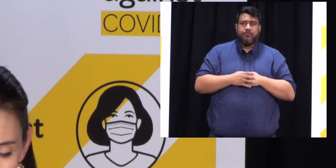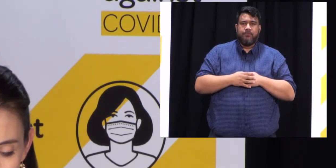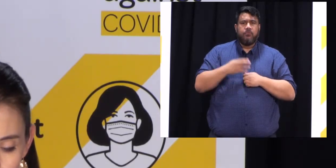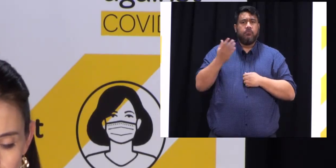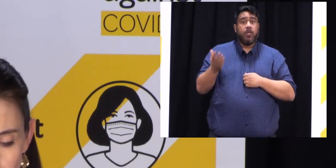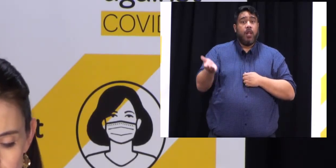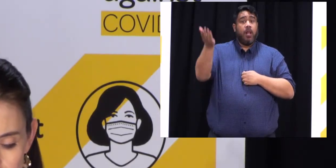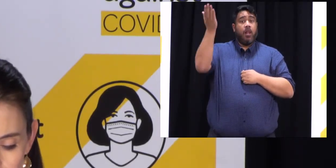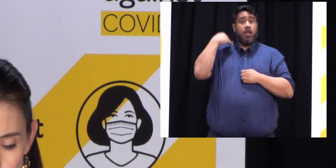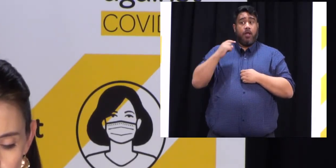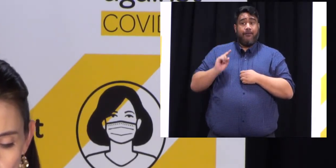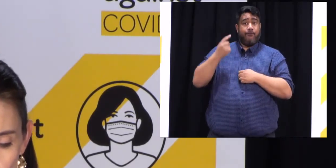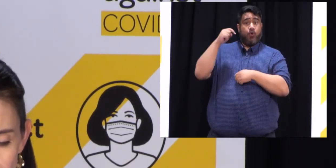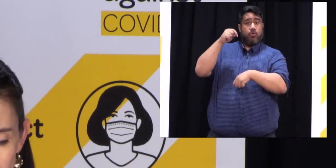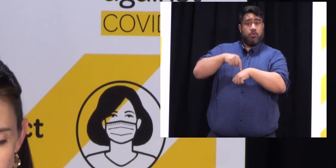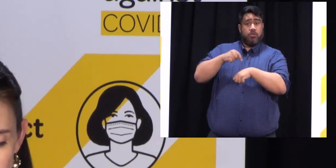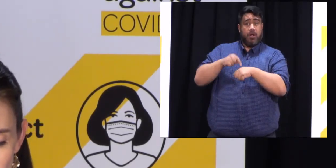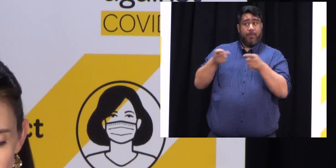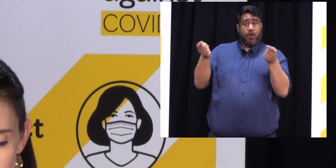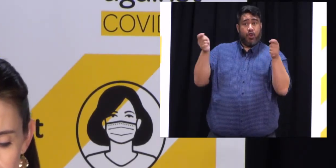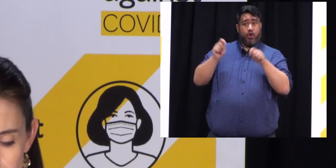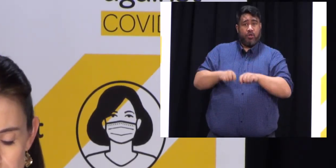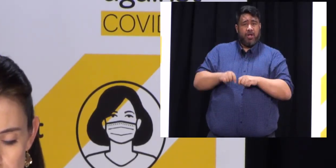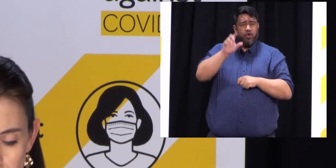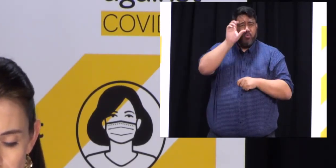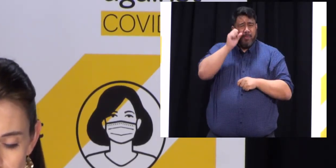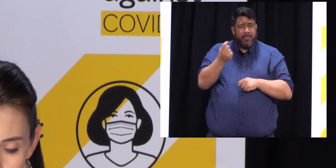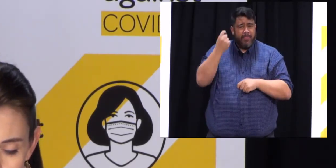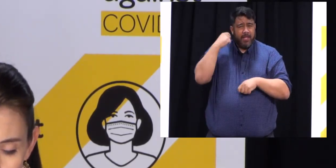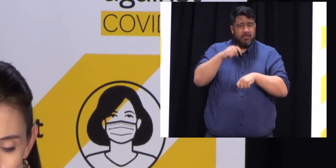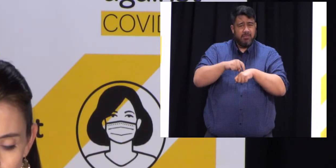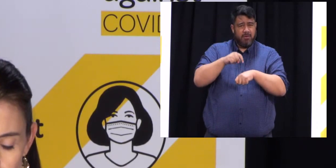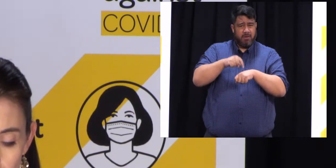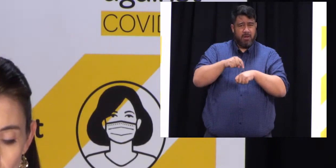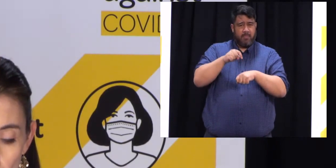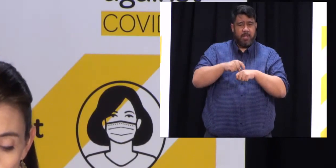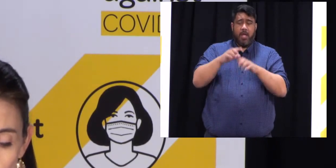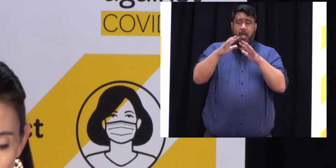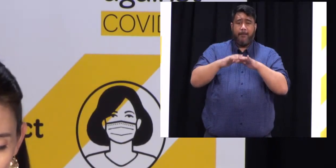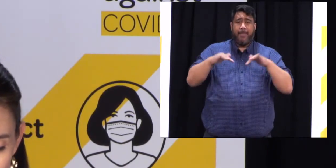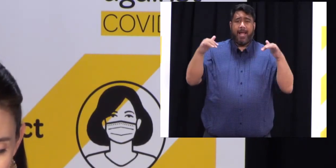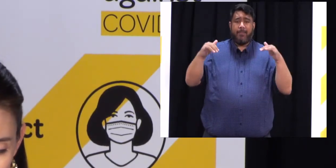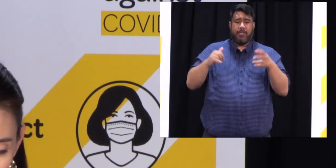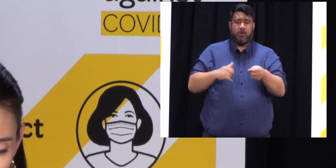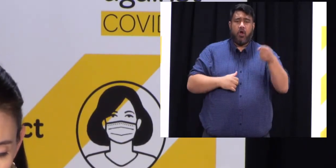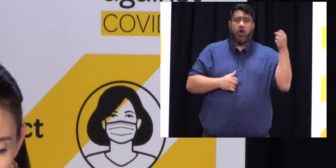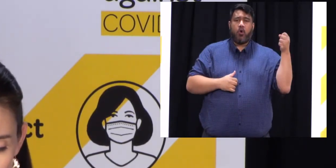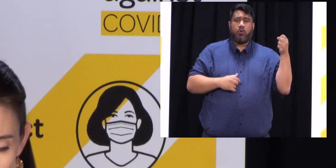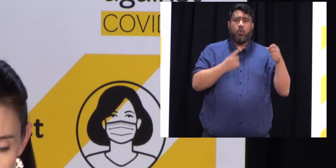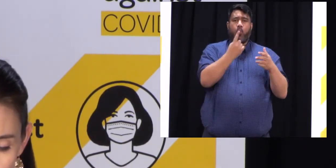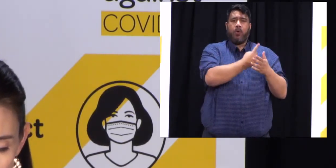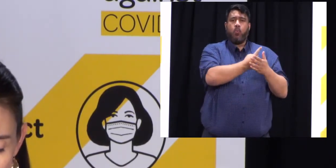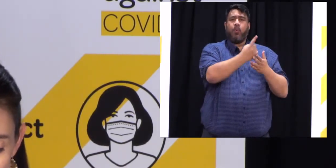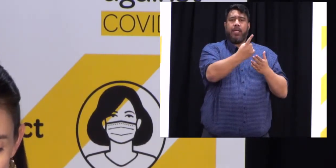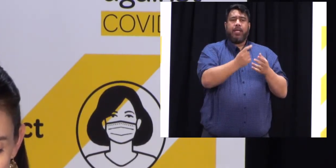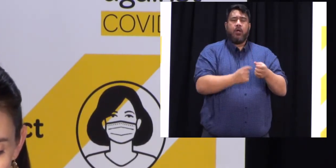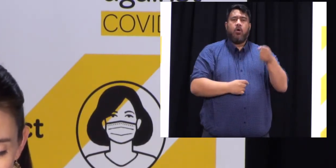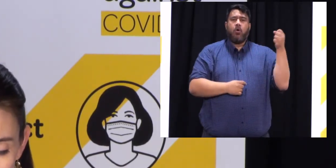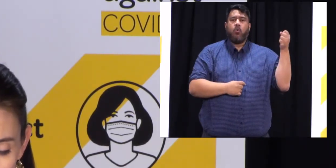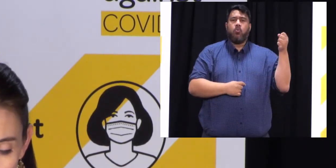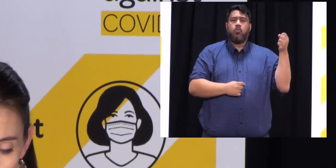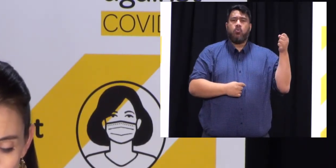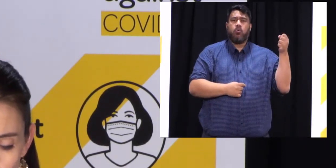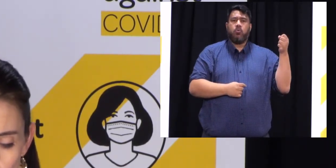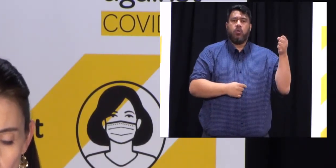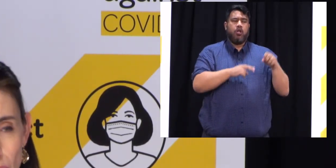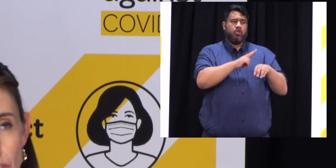last time New Zealand was at level 4, we have temporarily suspended the sitting of Parliament for 1 week on the advice of the Director-General of